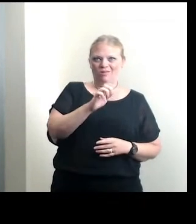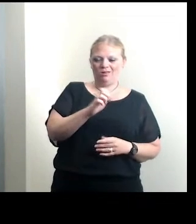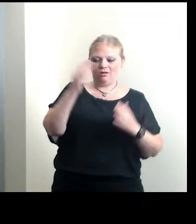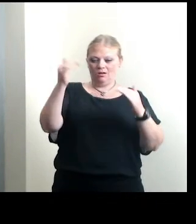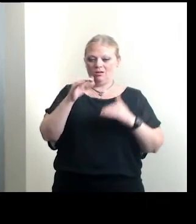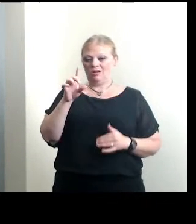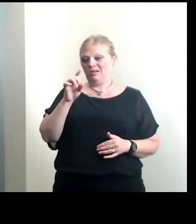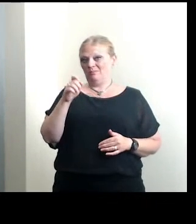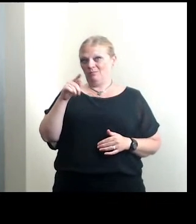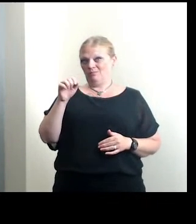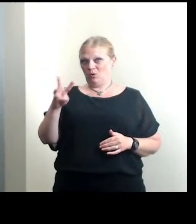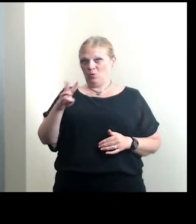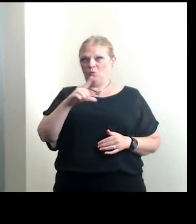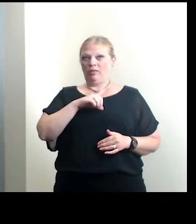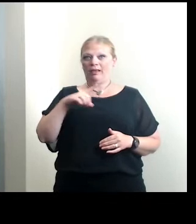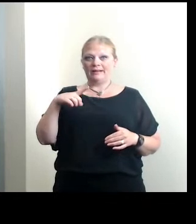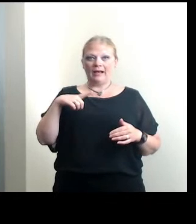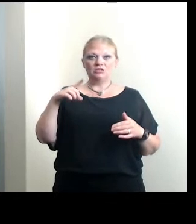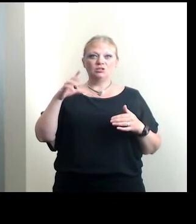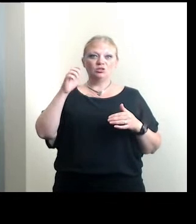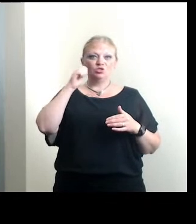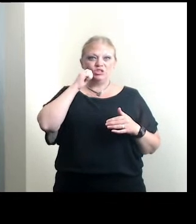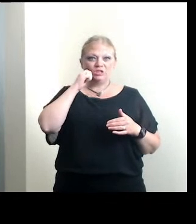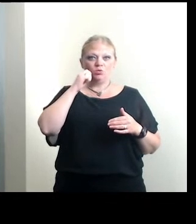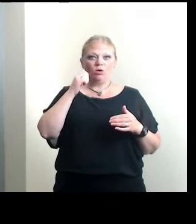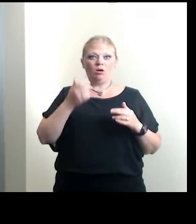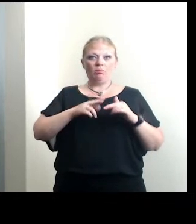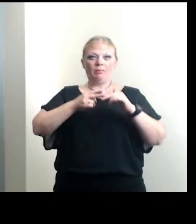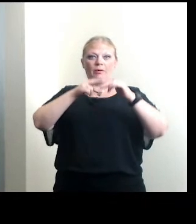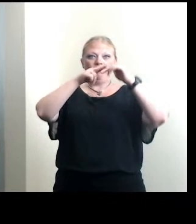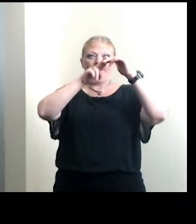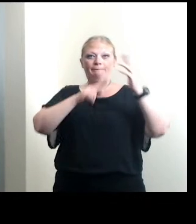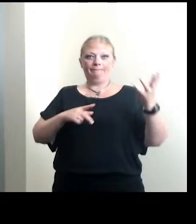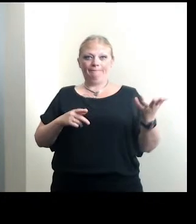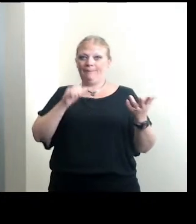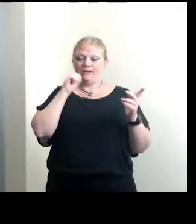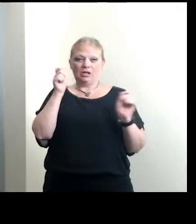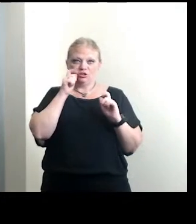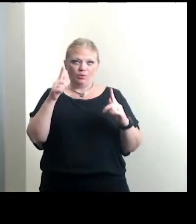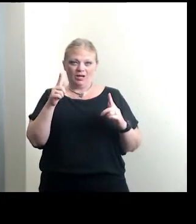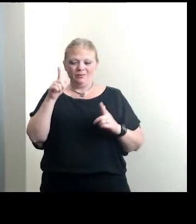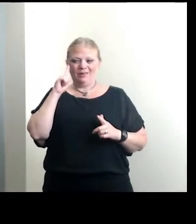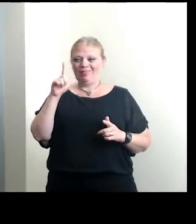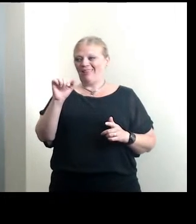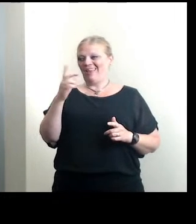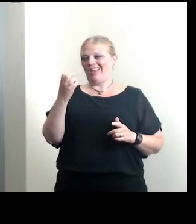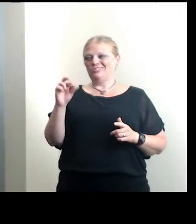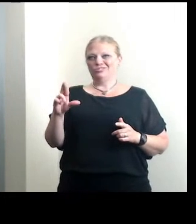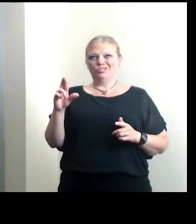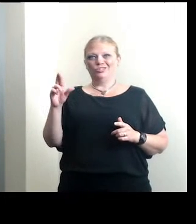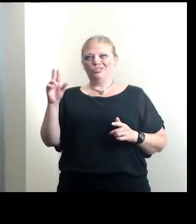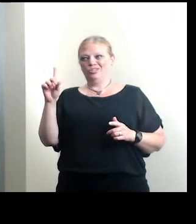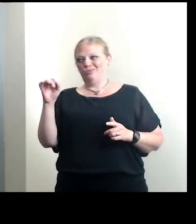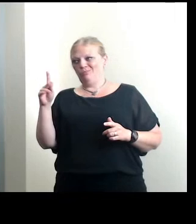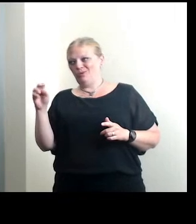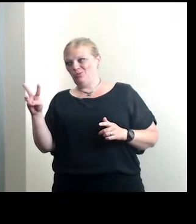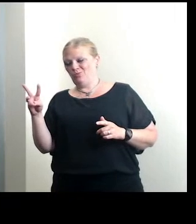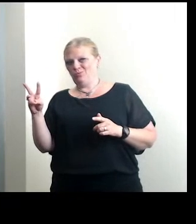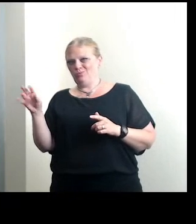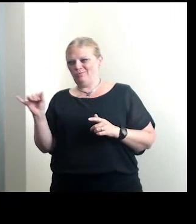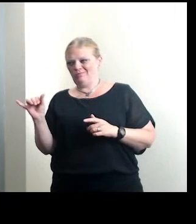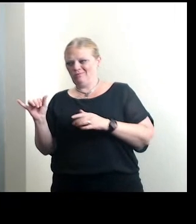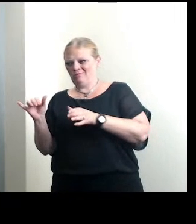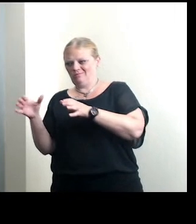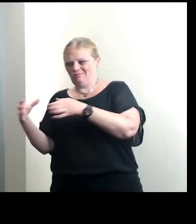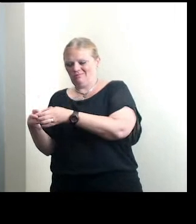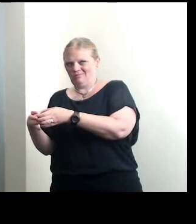Depew. Then you see Lancaster, you see Cheektowaga all rising. Not a big surprise. If you have Lancaster and Depew high, Cheektowaga is going to rise. So